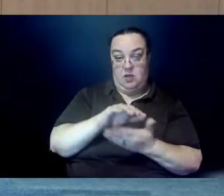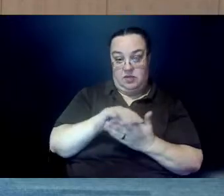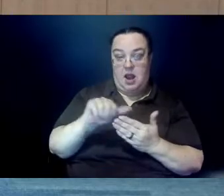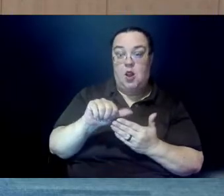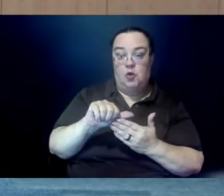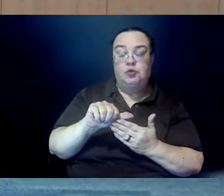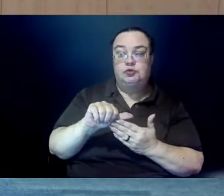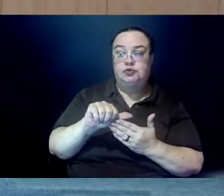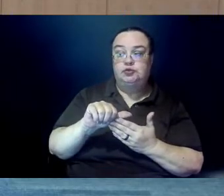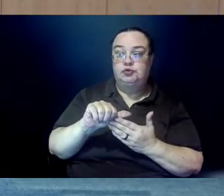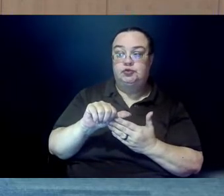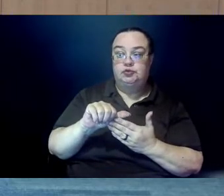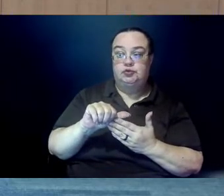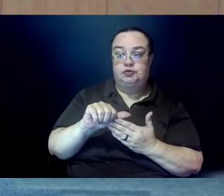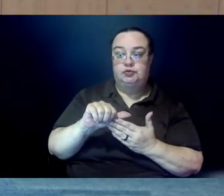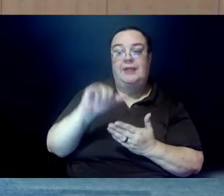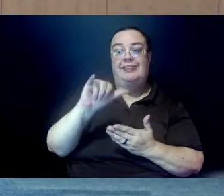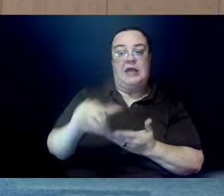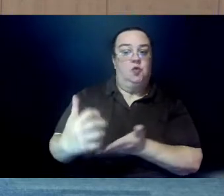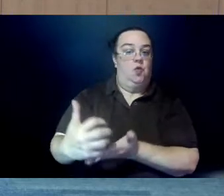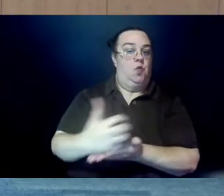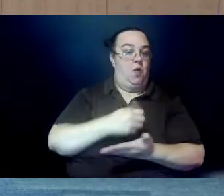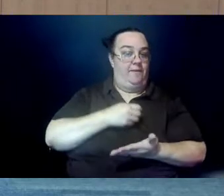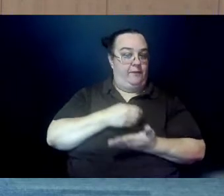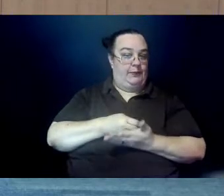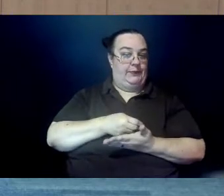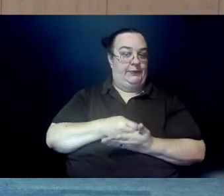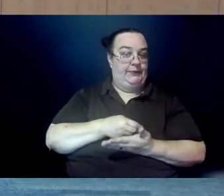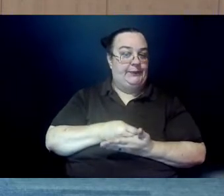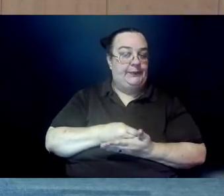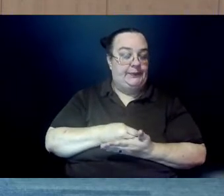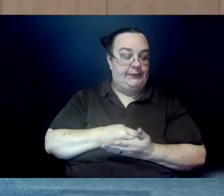$11,397,000 in revenue.